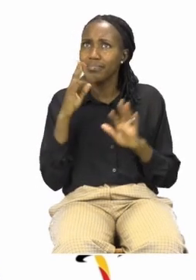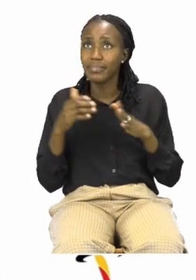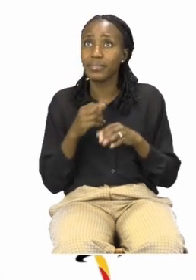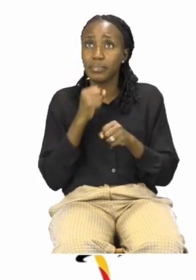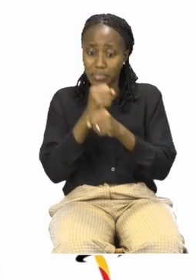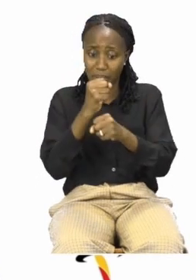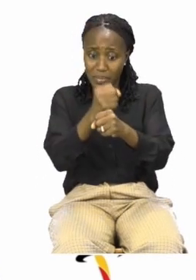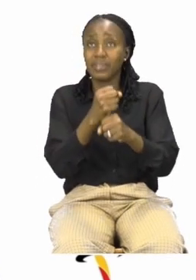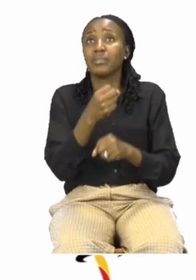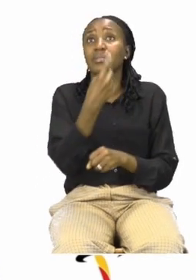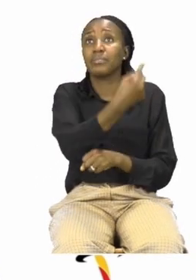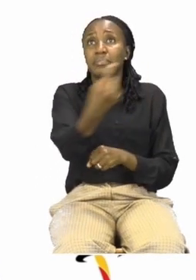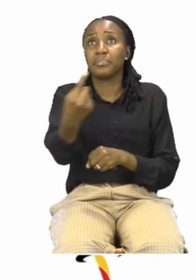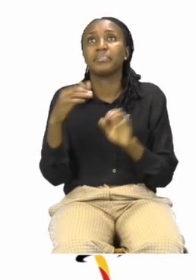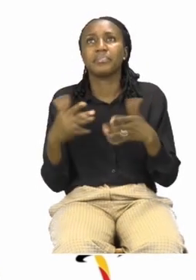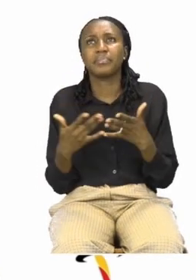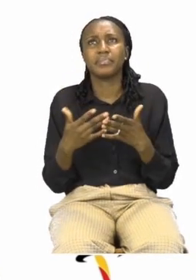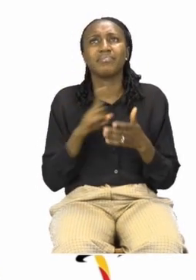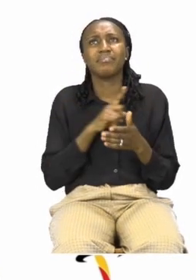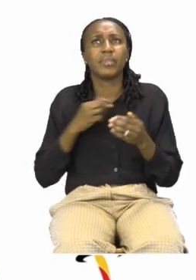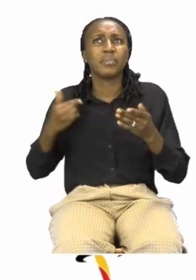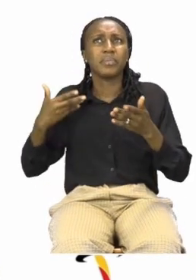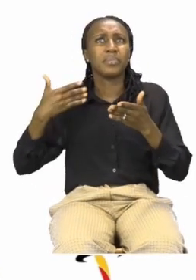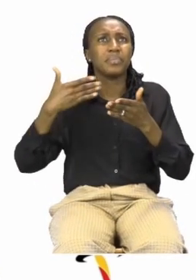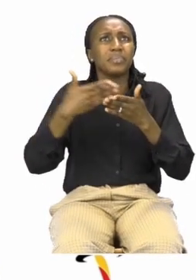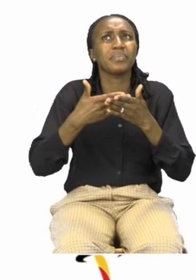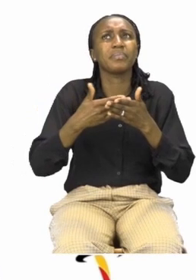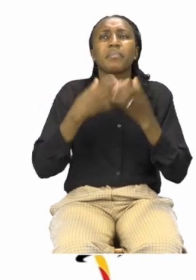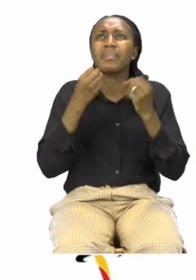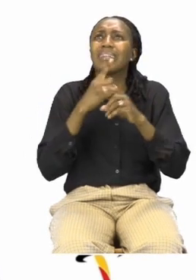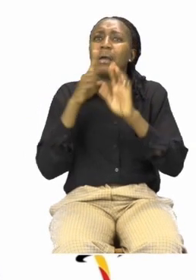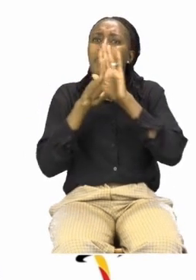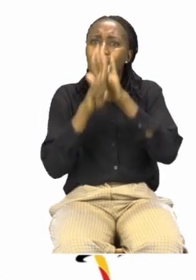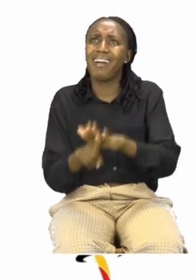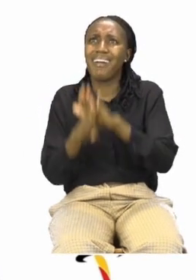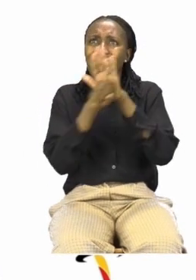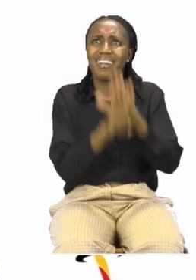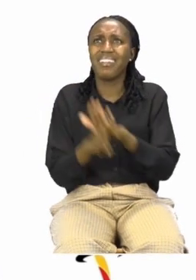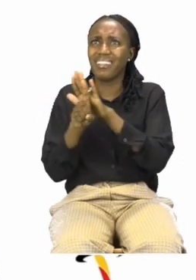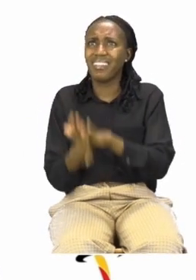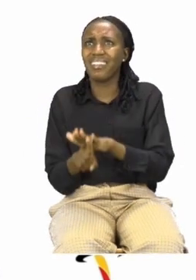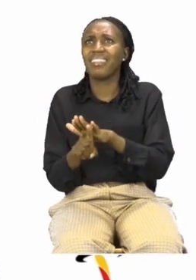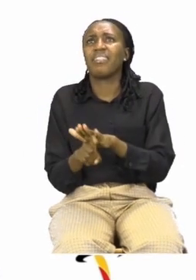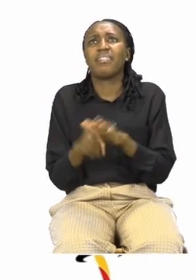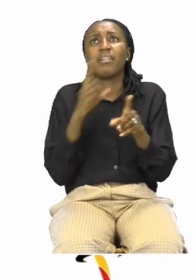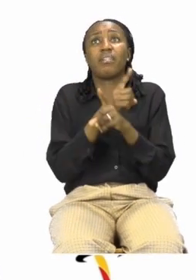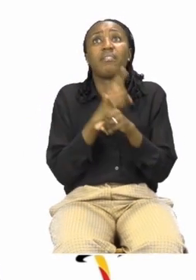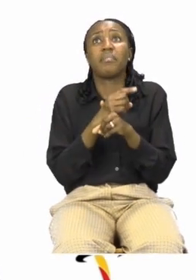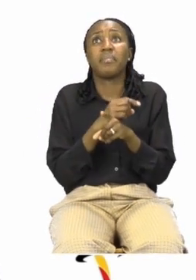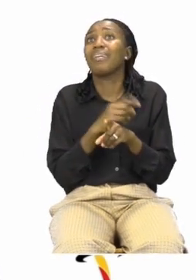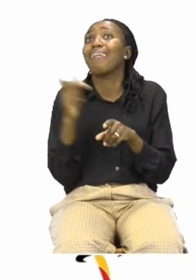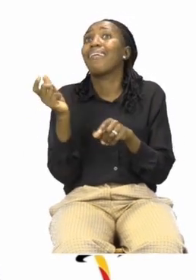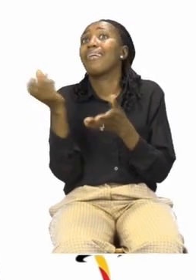Because for many years, many of sports codes, they relied much on government support every time. Even to buy a pen, they wanted to government